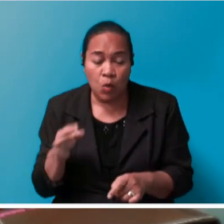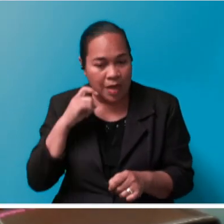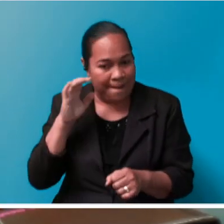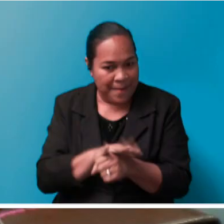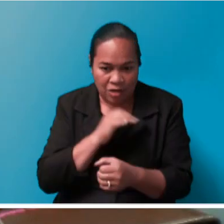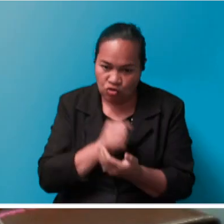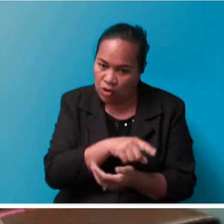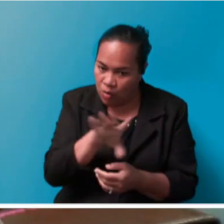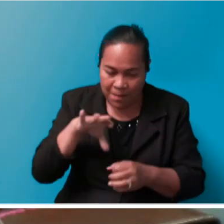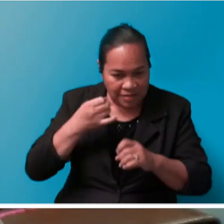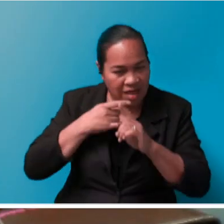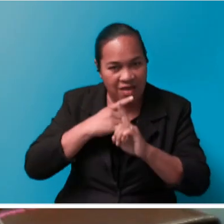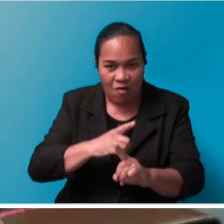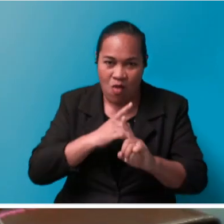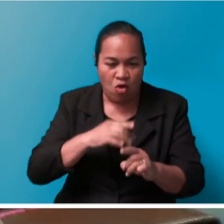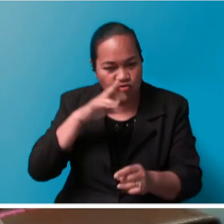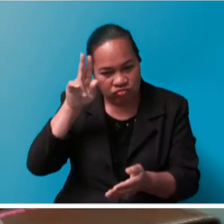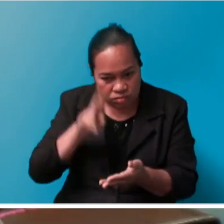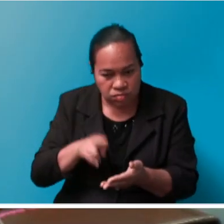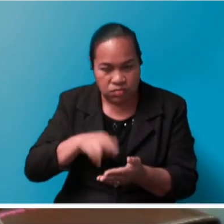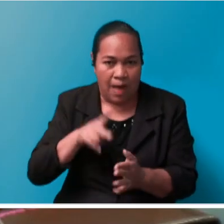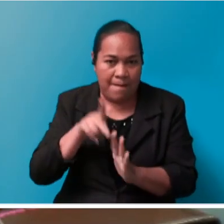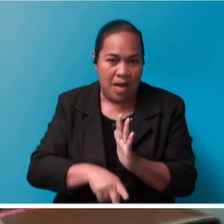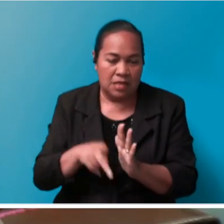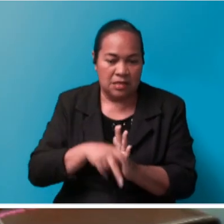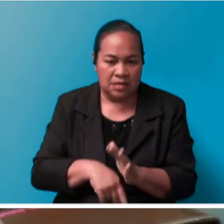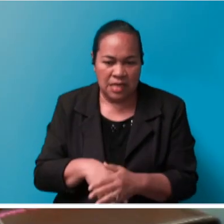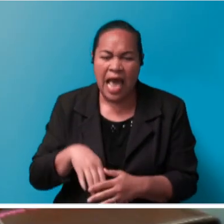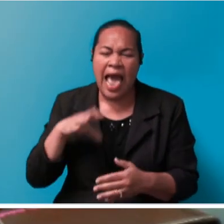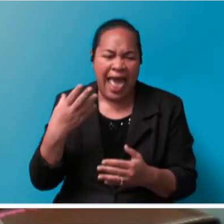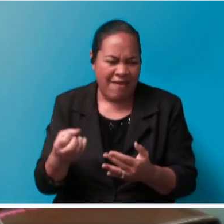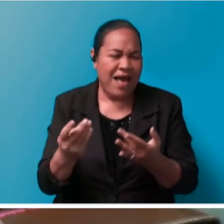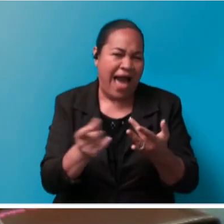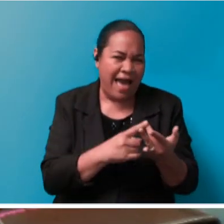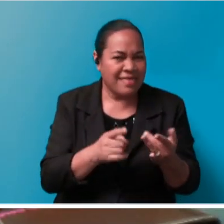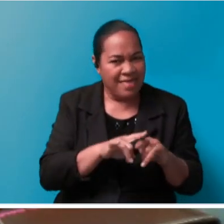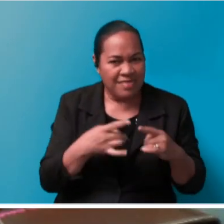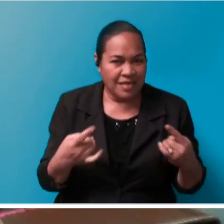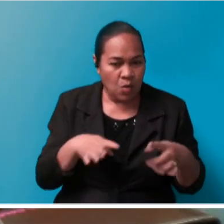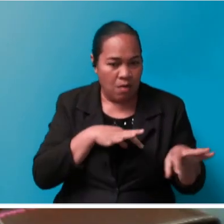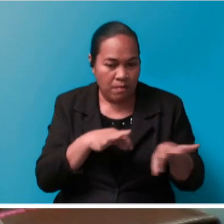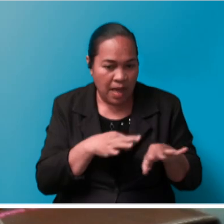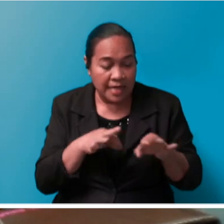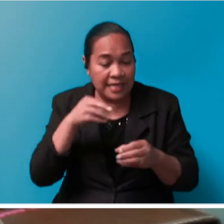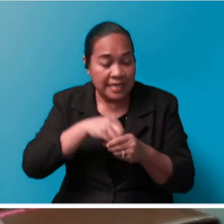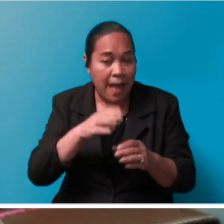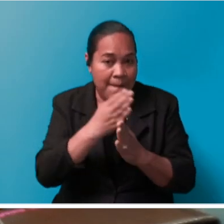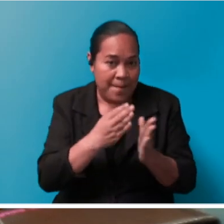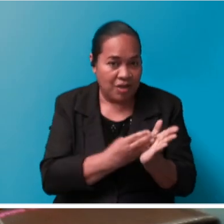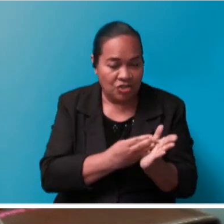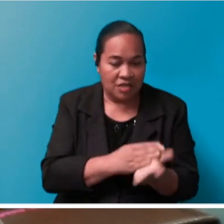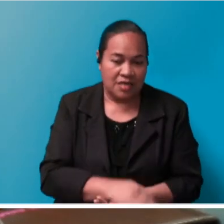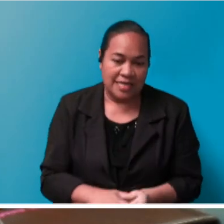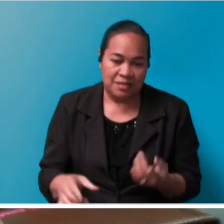they do. So, apart from that, there are several measures in the budget with respect to